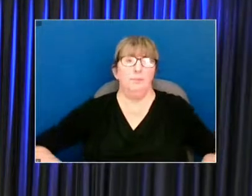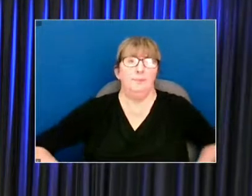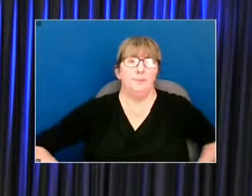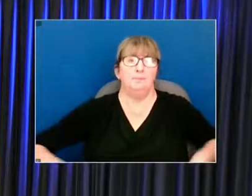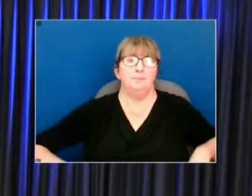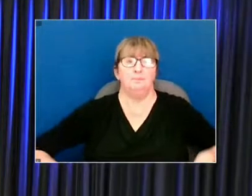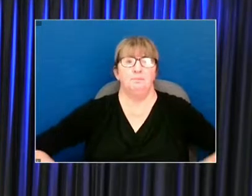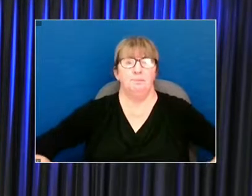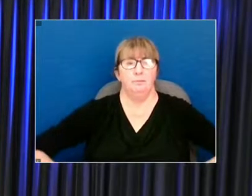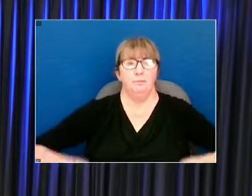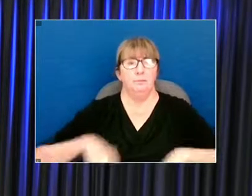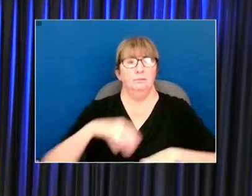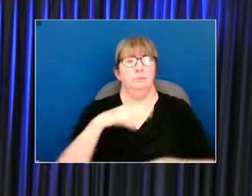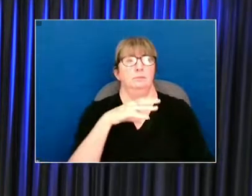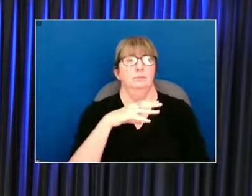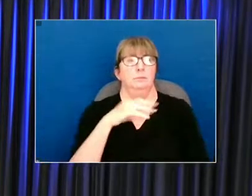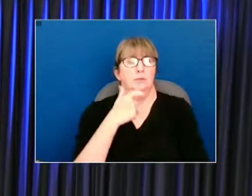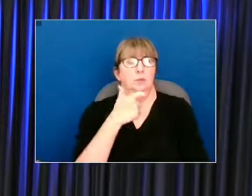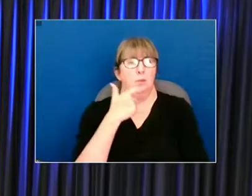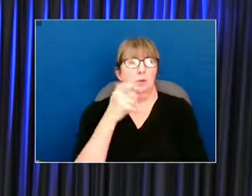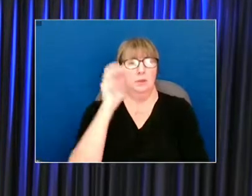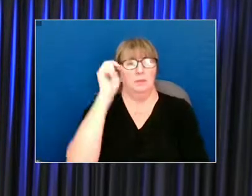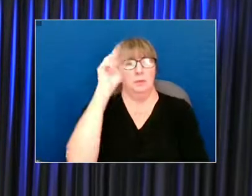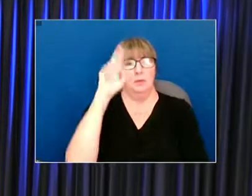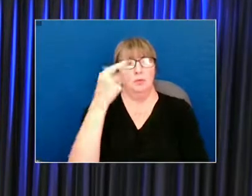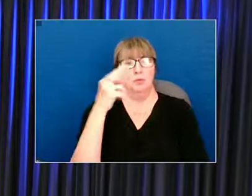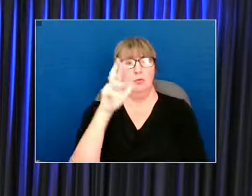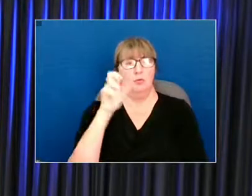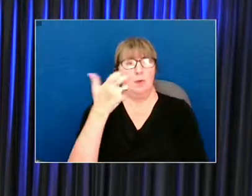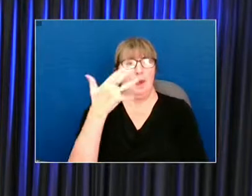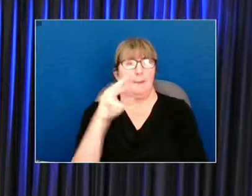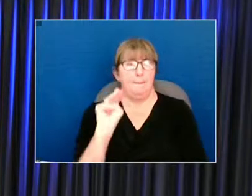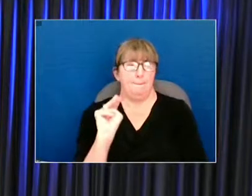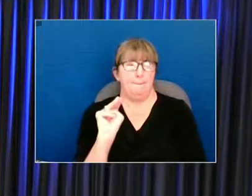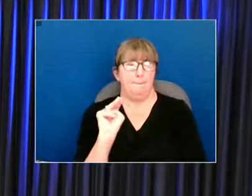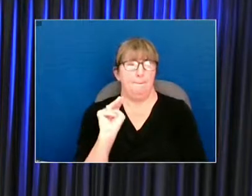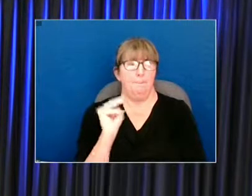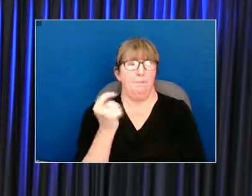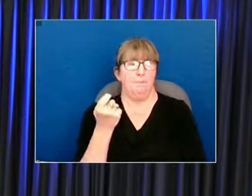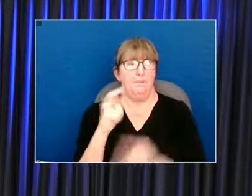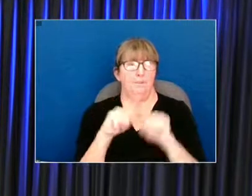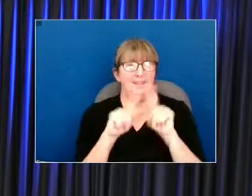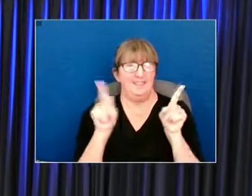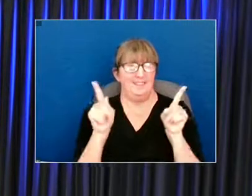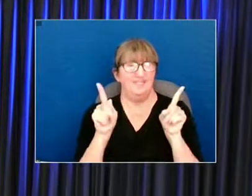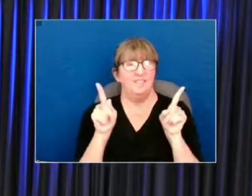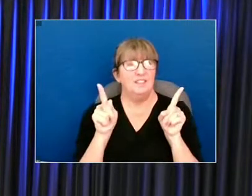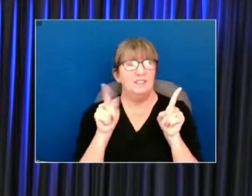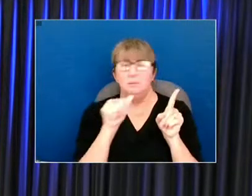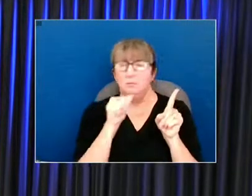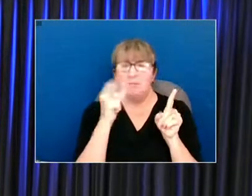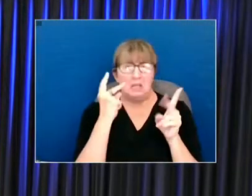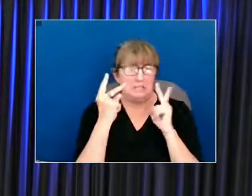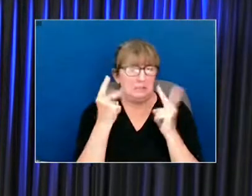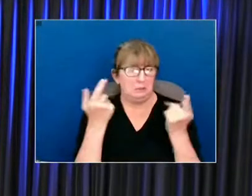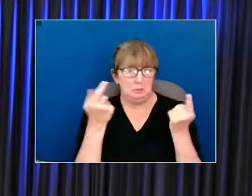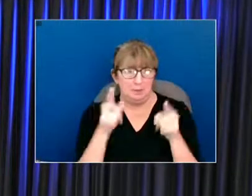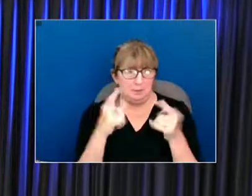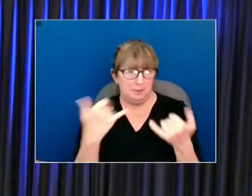Yeah, and I'm watching Mr. Graham on some sort of different feed. I'm not seeing anything.